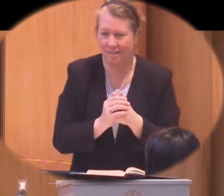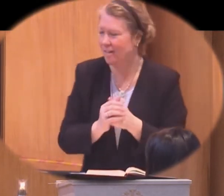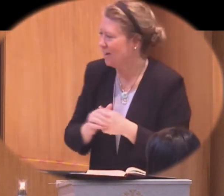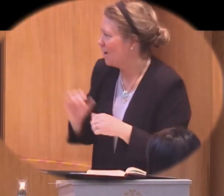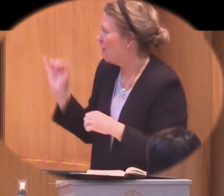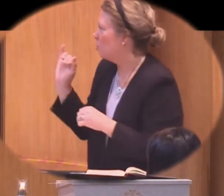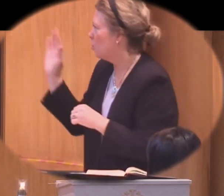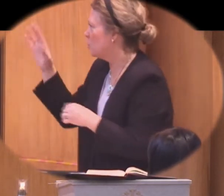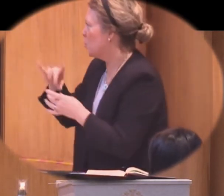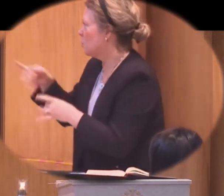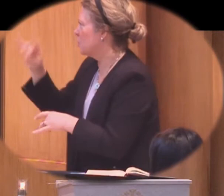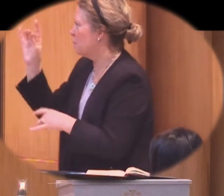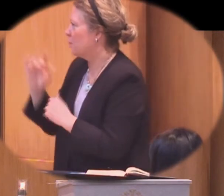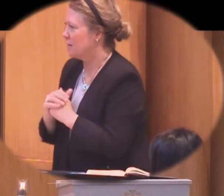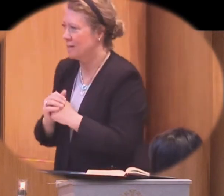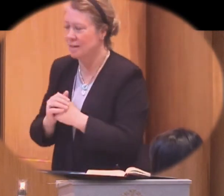always.